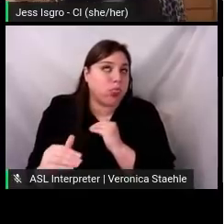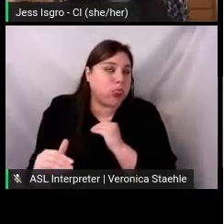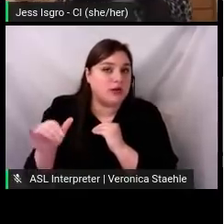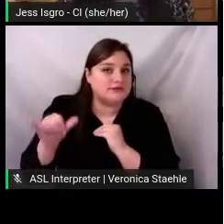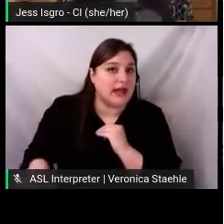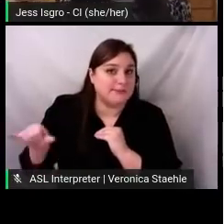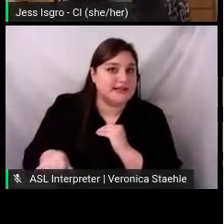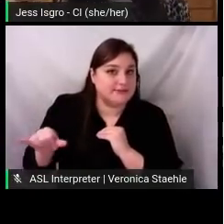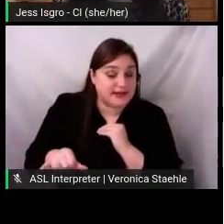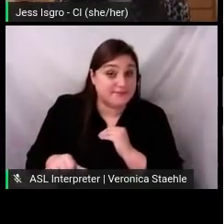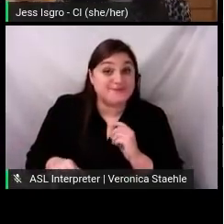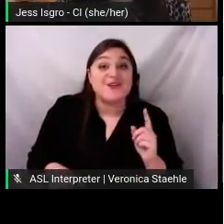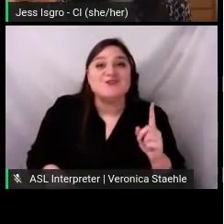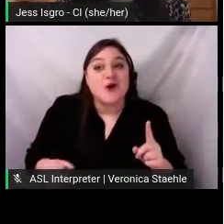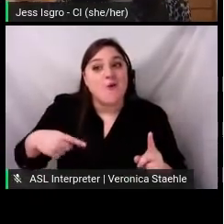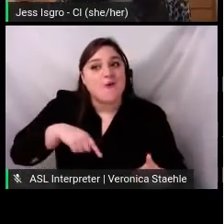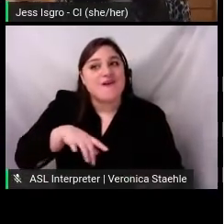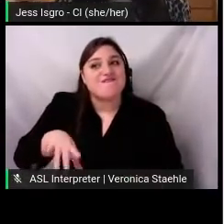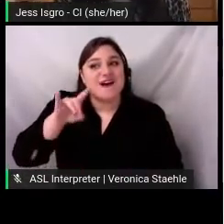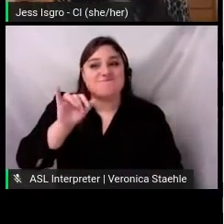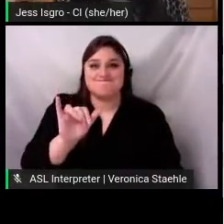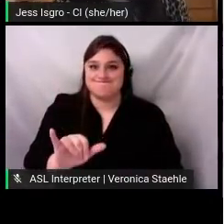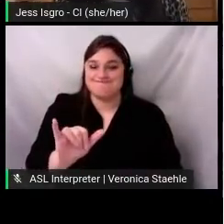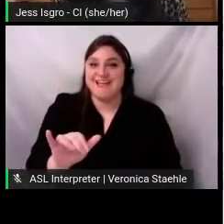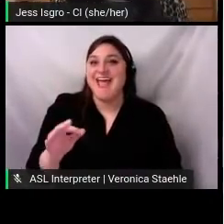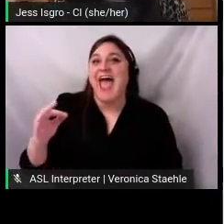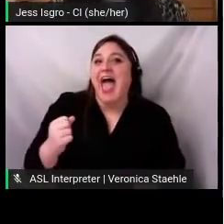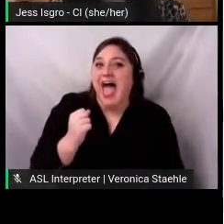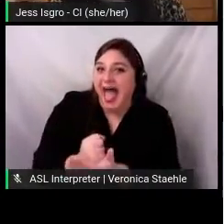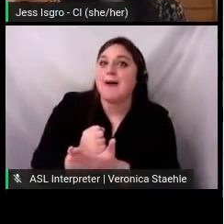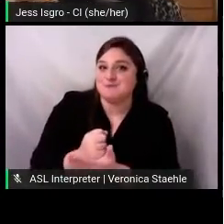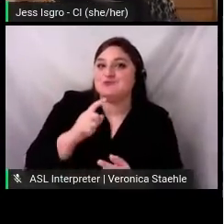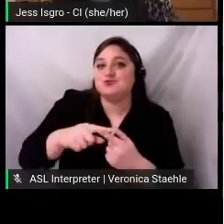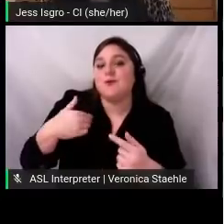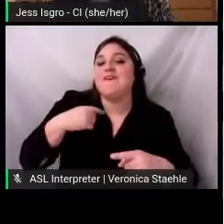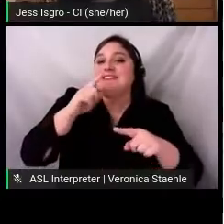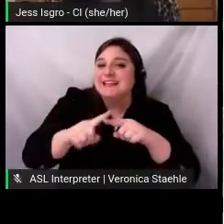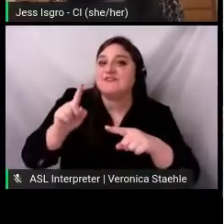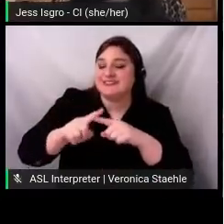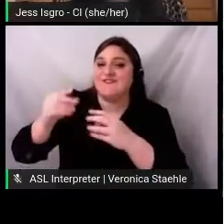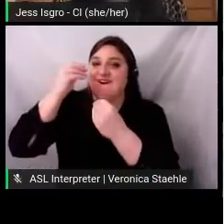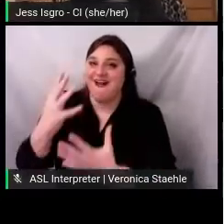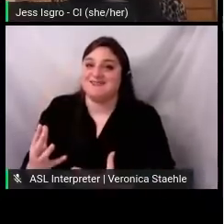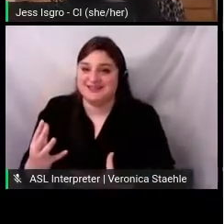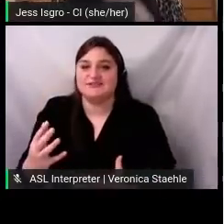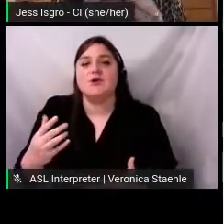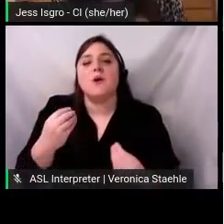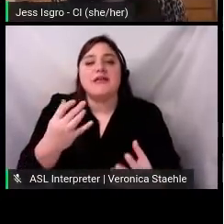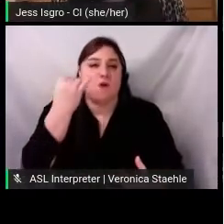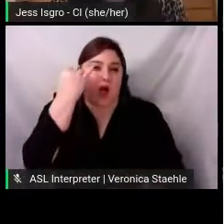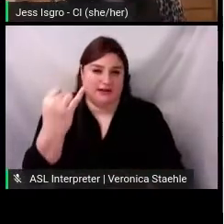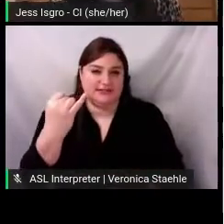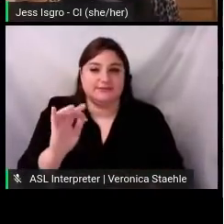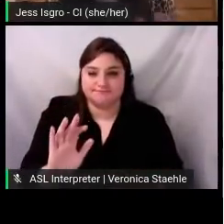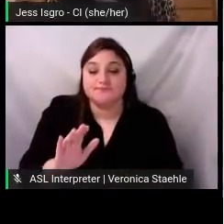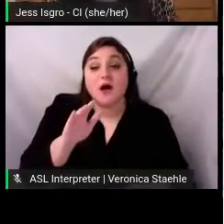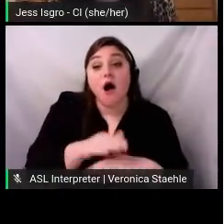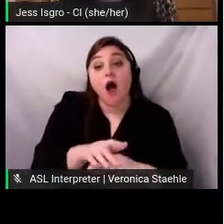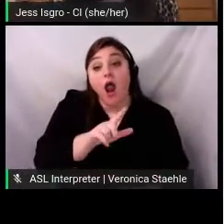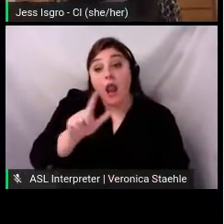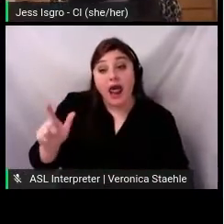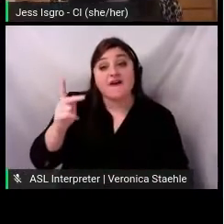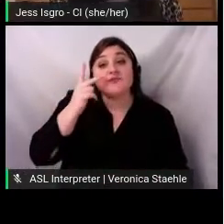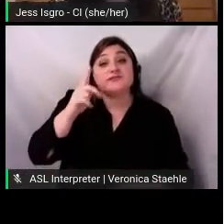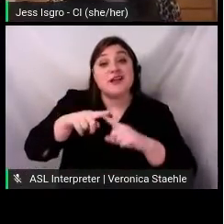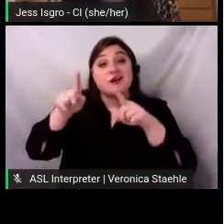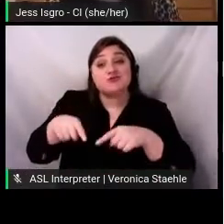when series are broken up by different content. So let's take this example from the Cincinnati Symphony Orchestra. On the left, you can see a screenshot